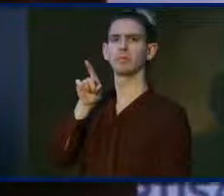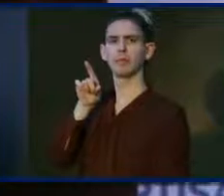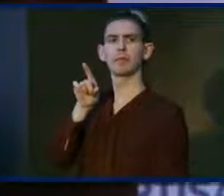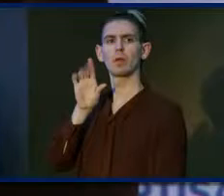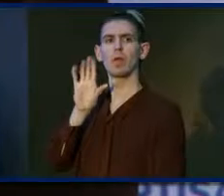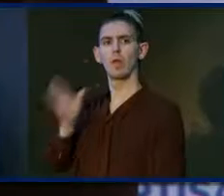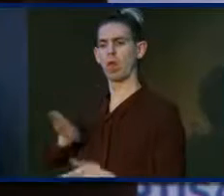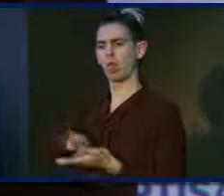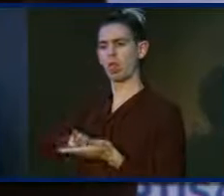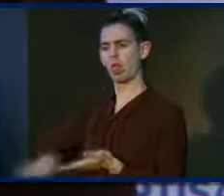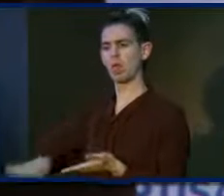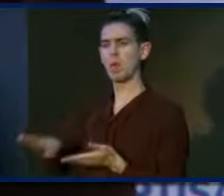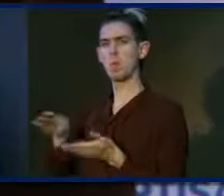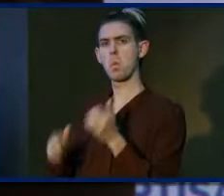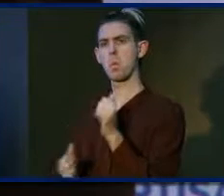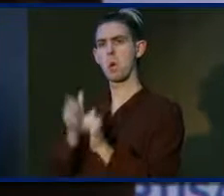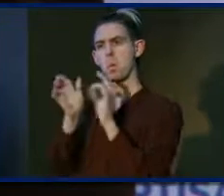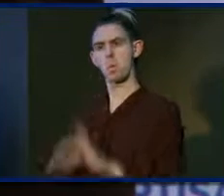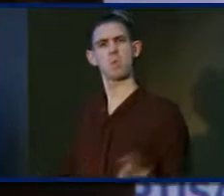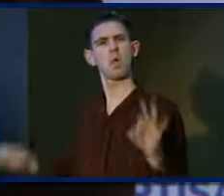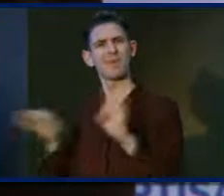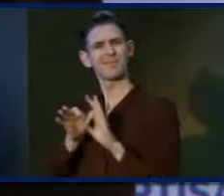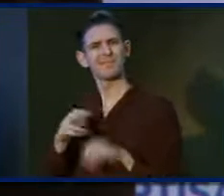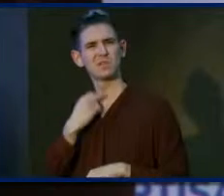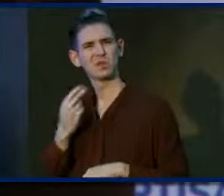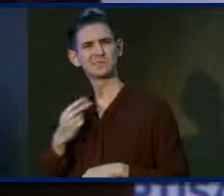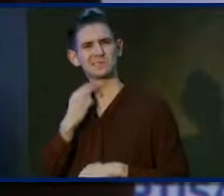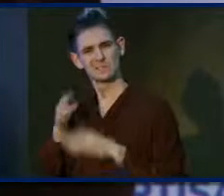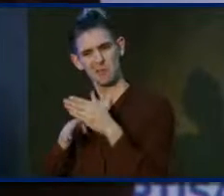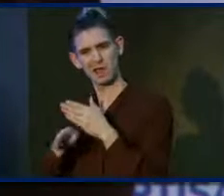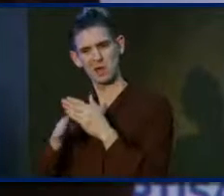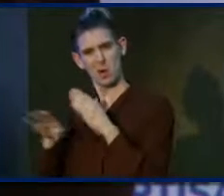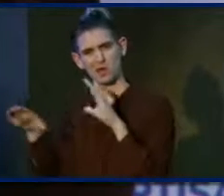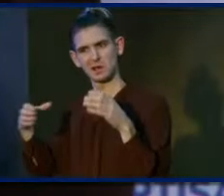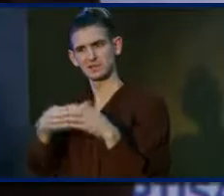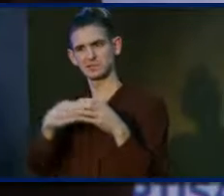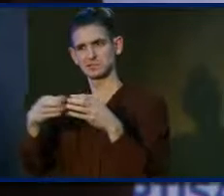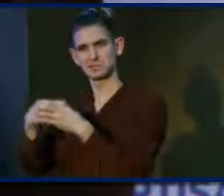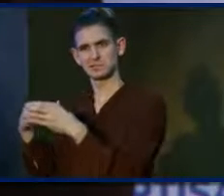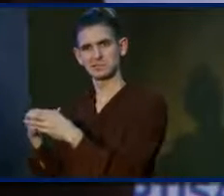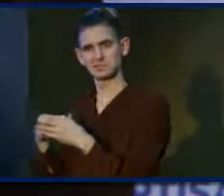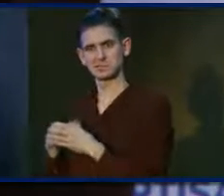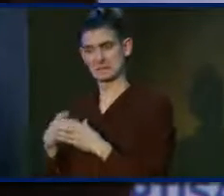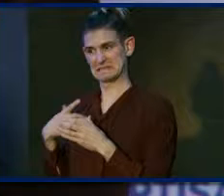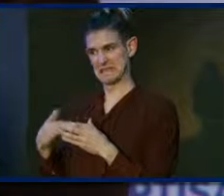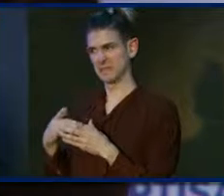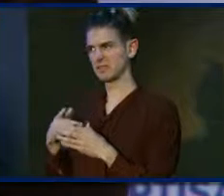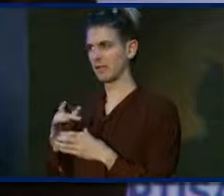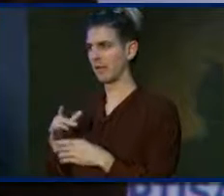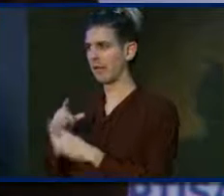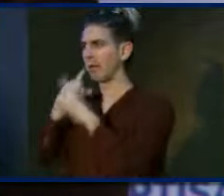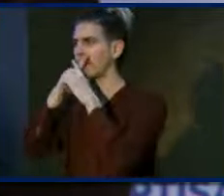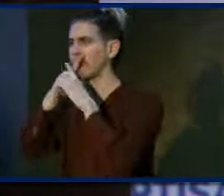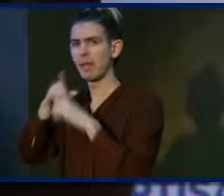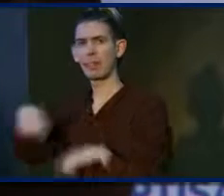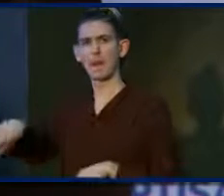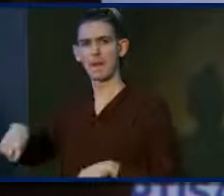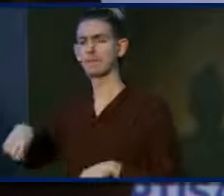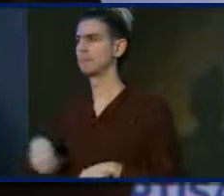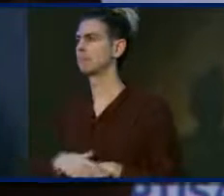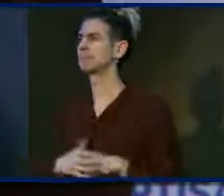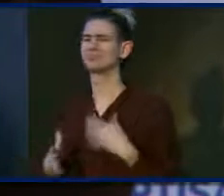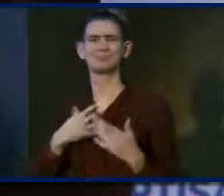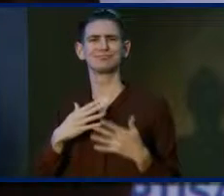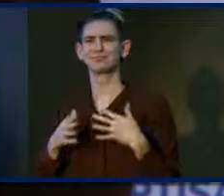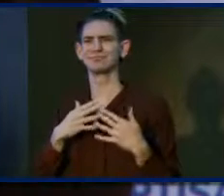most. And though it doesn't look like a poll tax or counting jelly beans in a jar anymore, the intent is still the same,